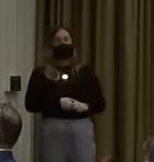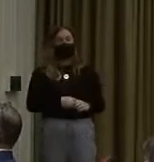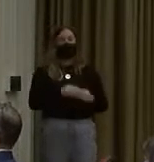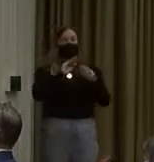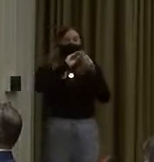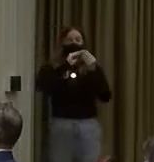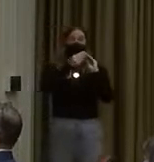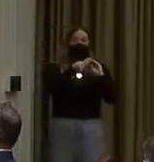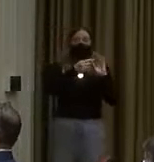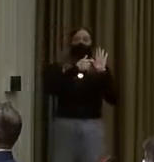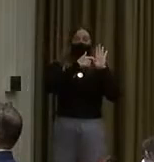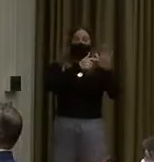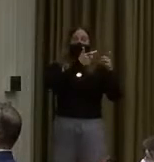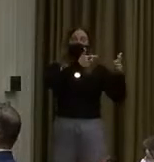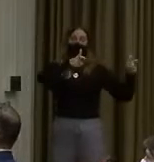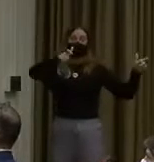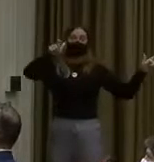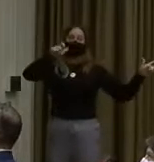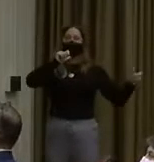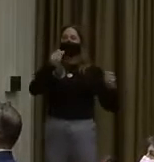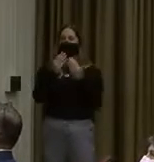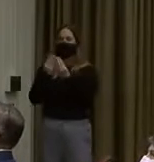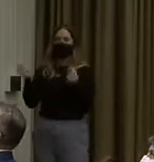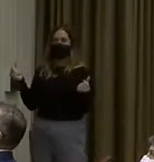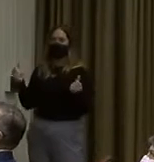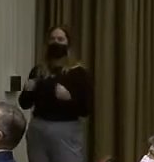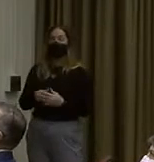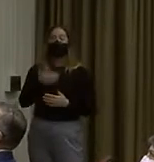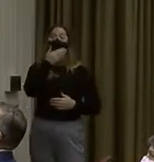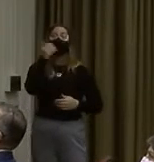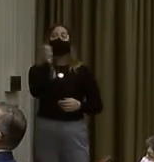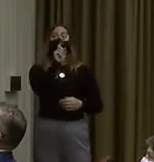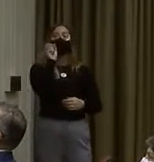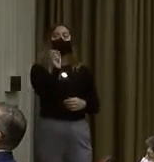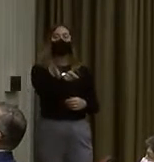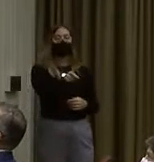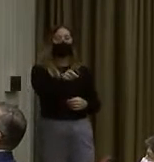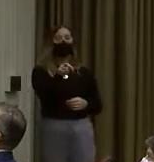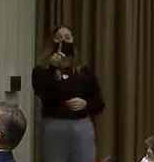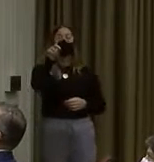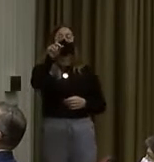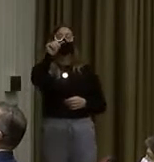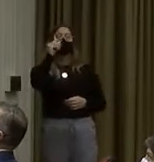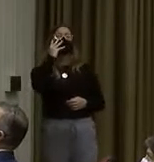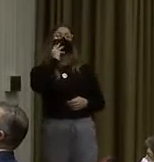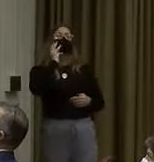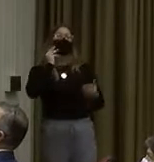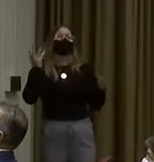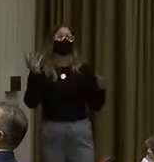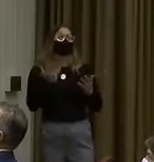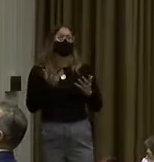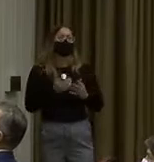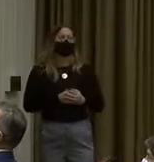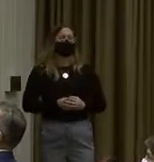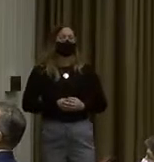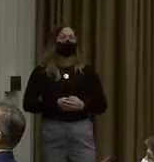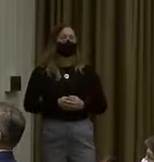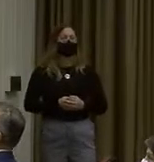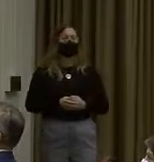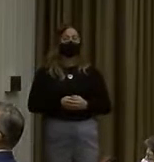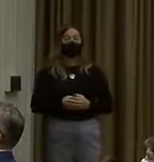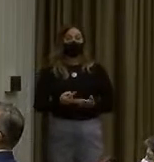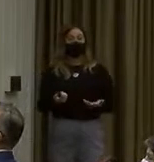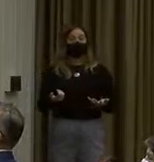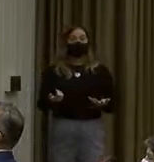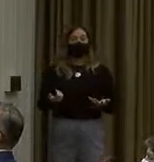the solution. So I think a better question for this is, what's the disabled experience? Okay, and I intentionally, again, I guess I have a